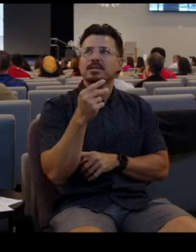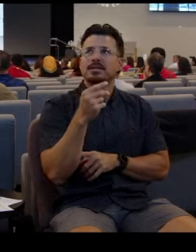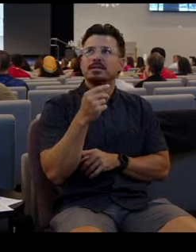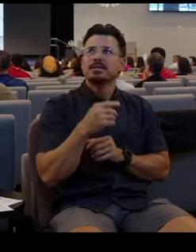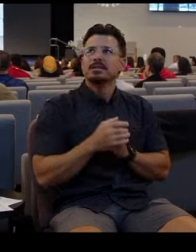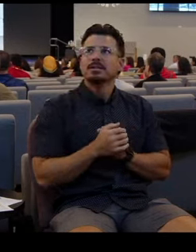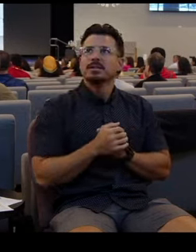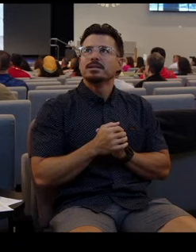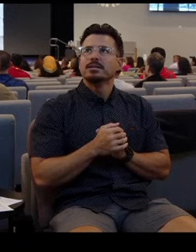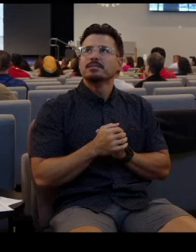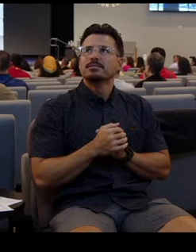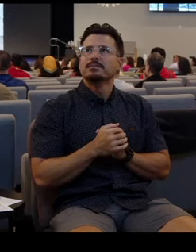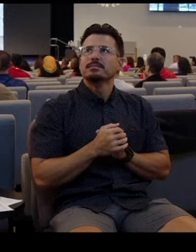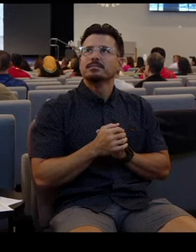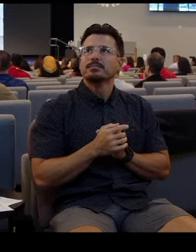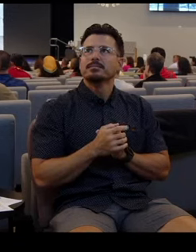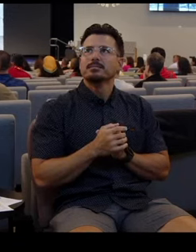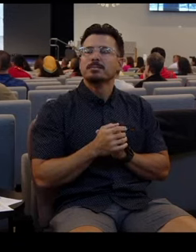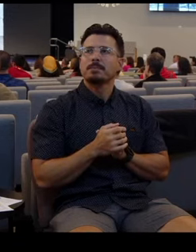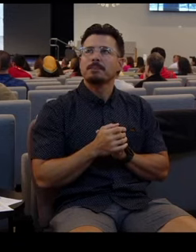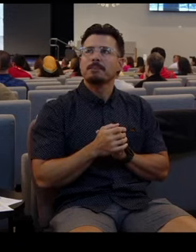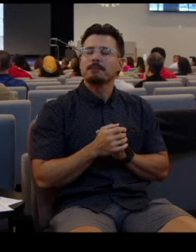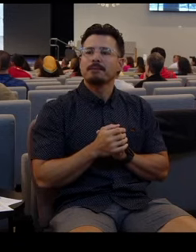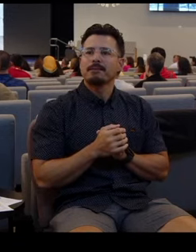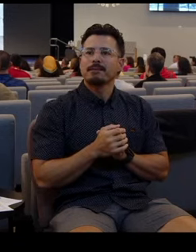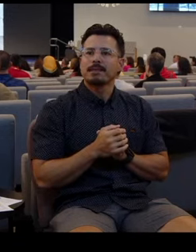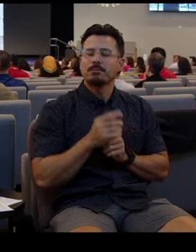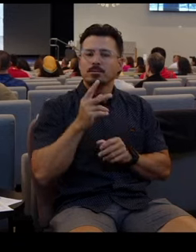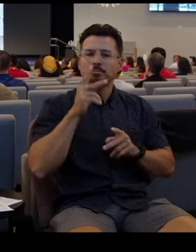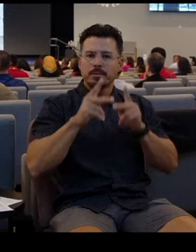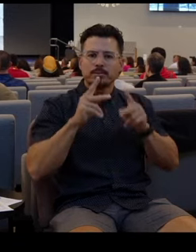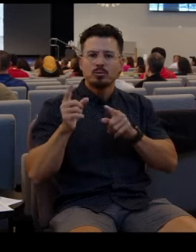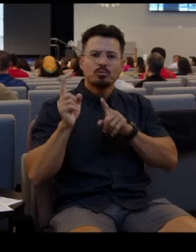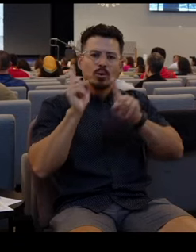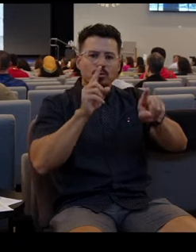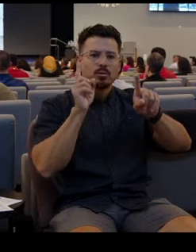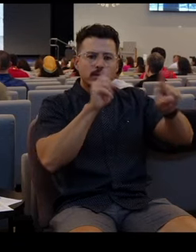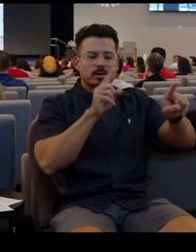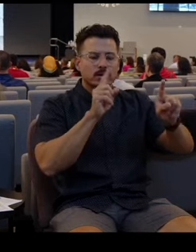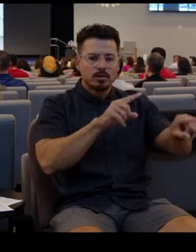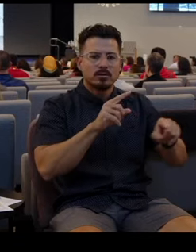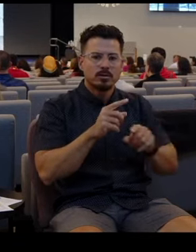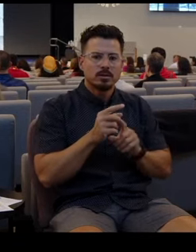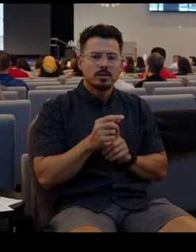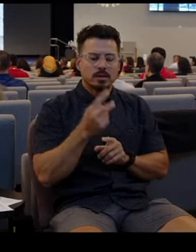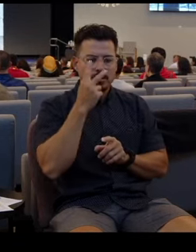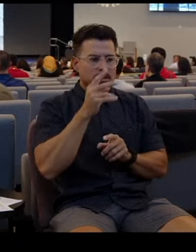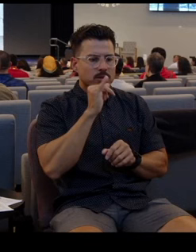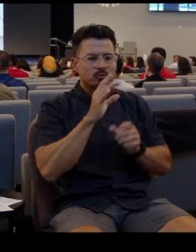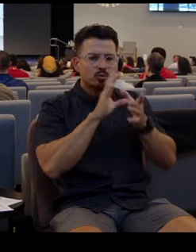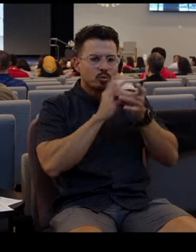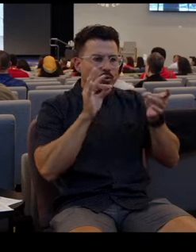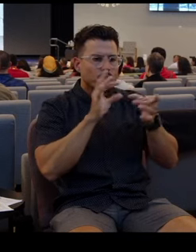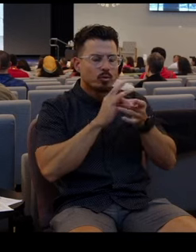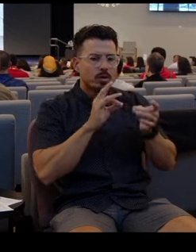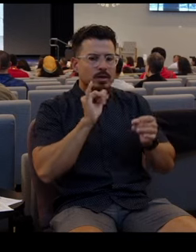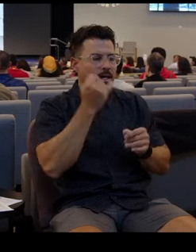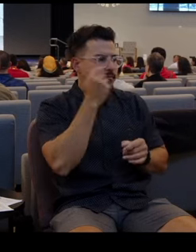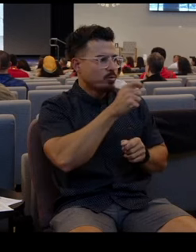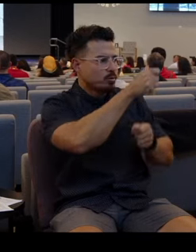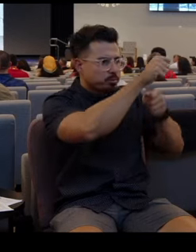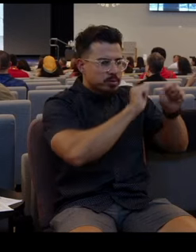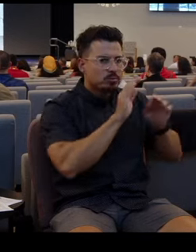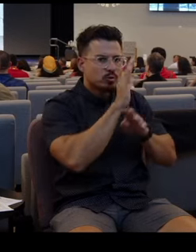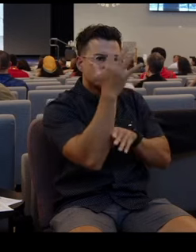that away a few decades ago. But people would come there and say, legend has it, that if you peel off a piece of bark,